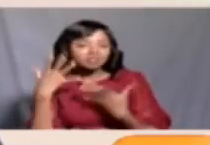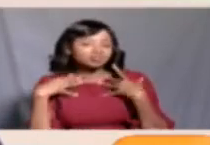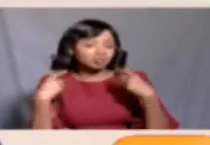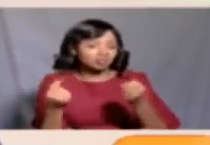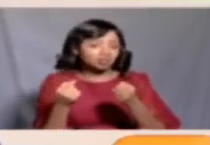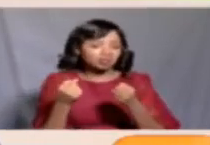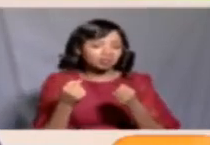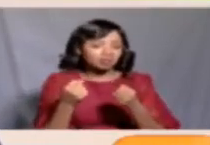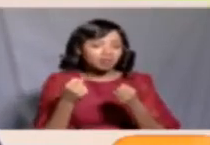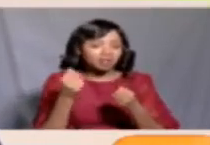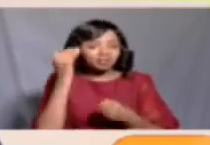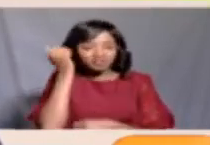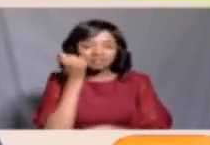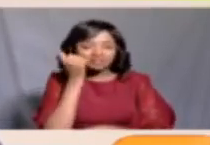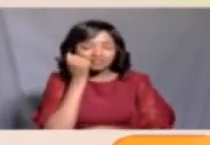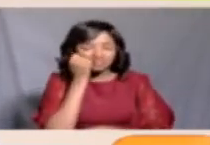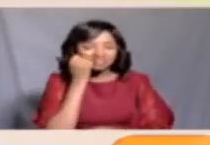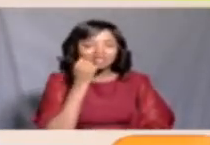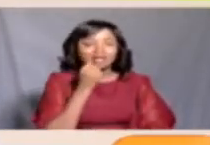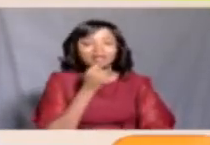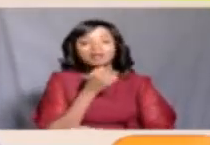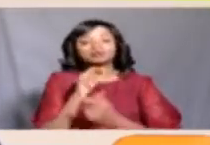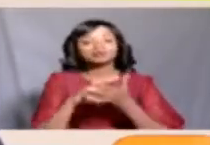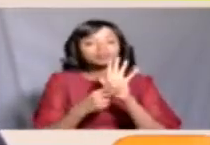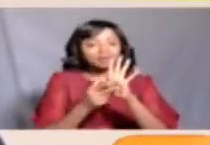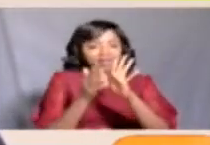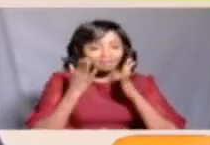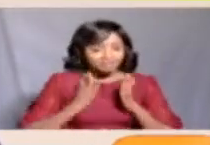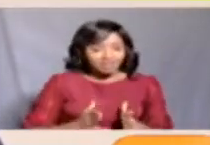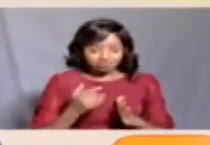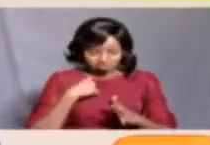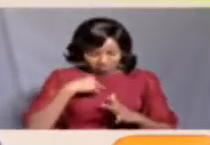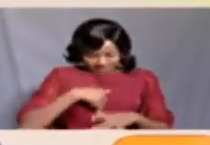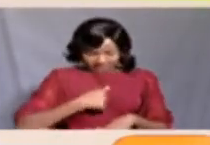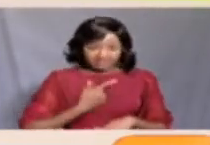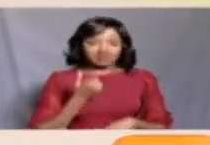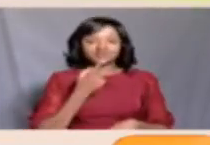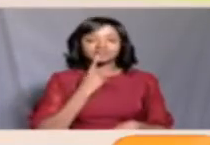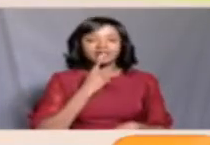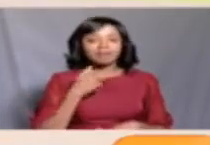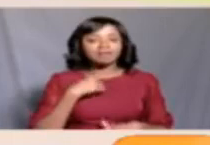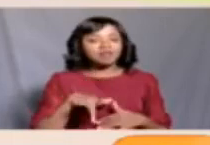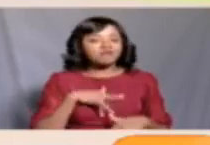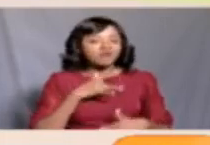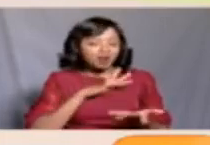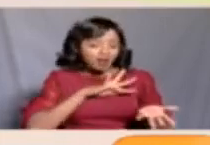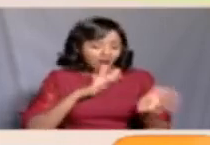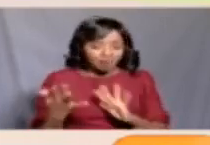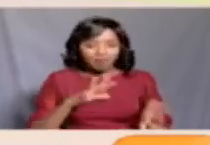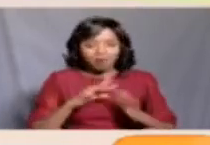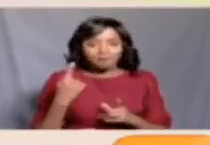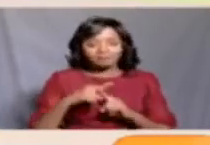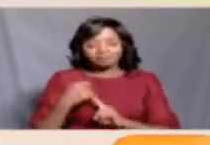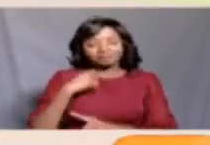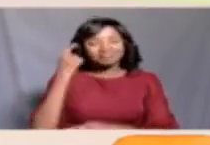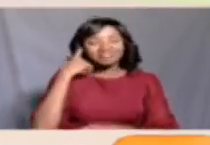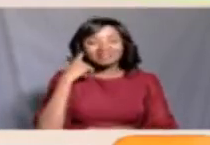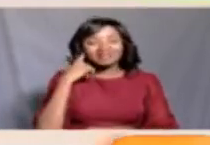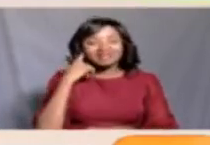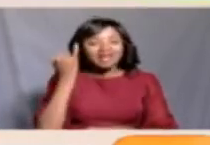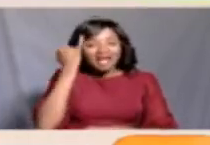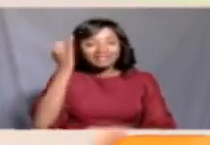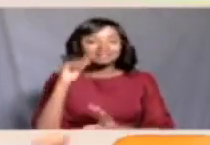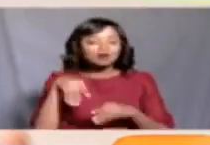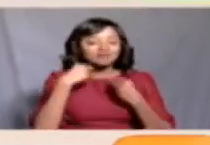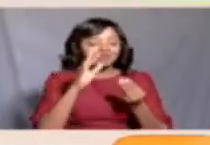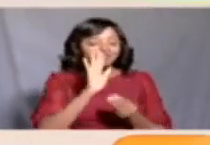subjective, and someone is the only person who can actually tell you subjectively what's going on with them. So I think, to me, the idea of giving them power is what